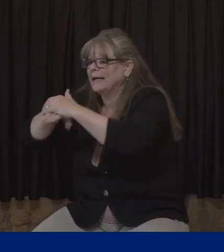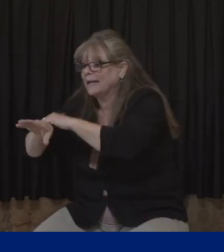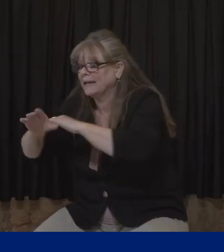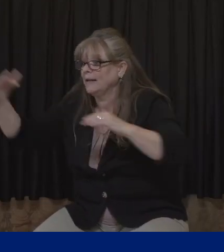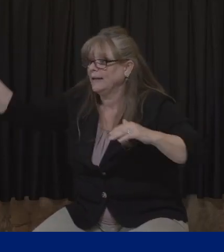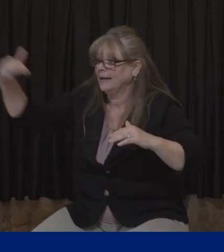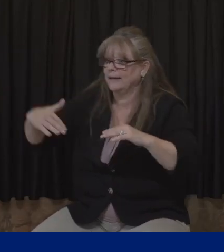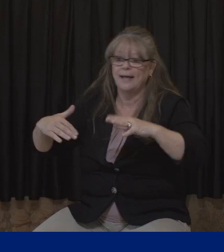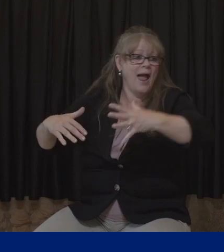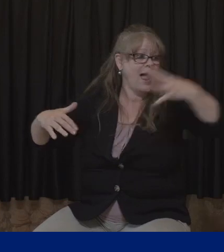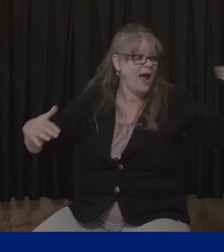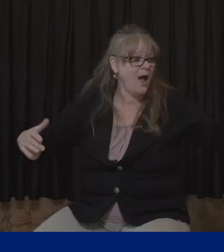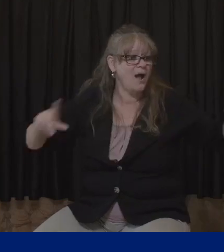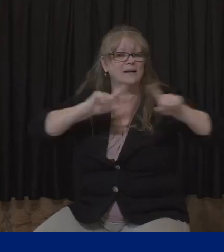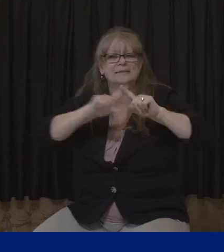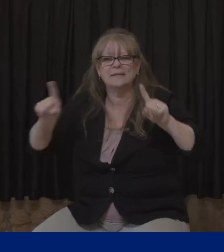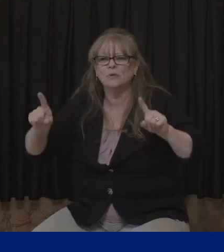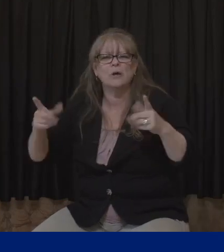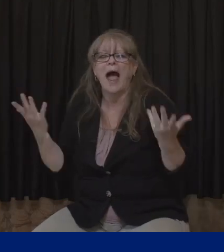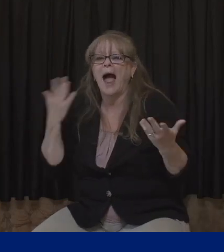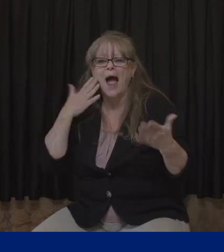with our public schools at that point.